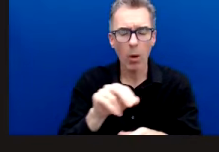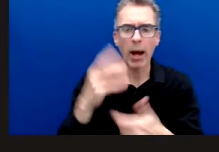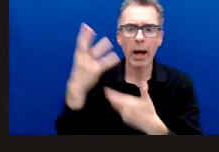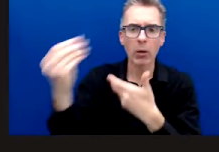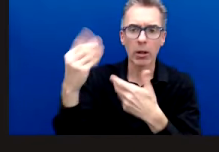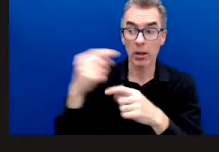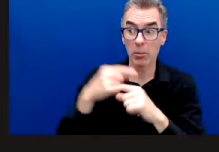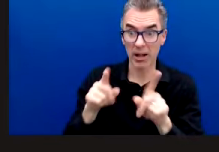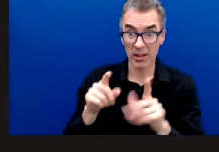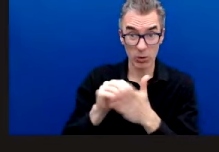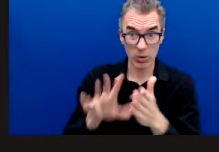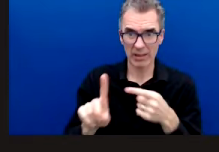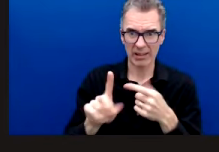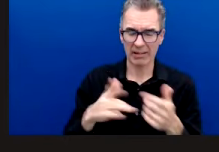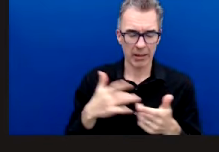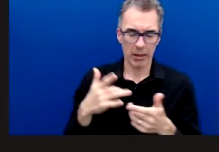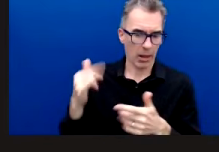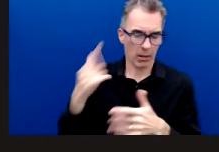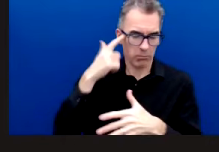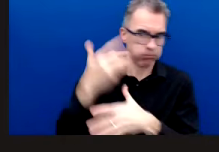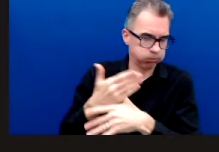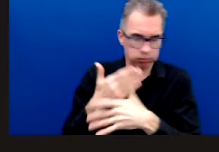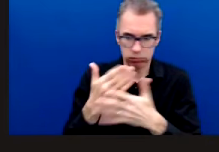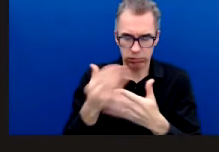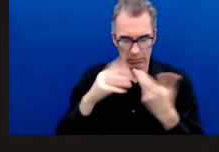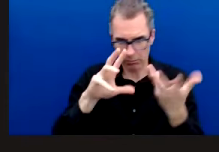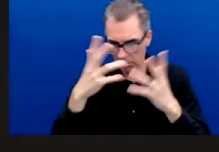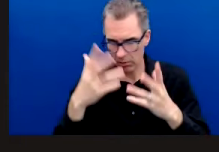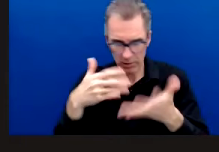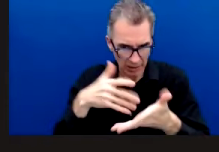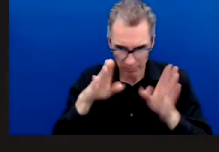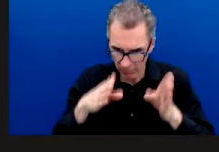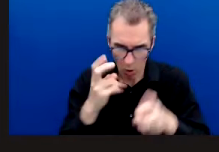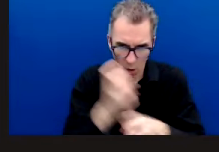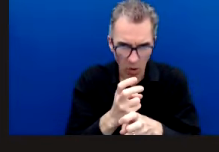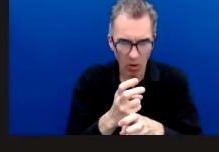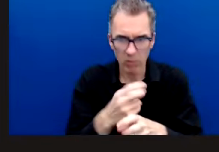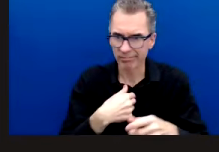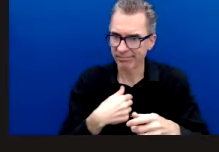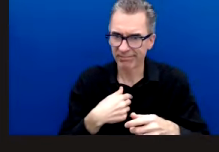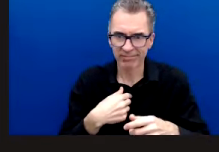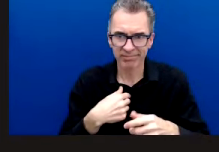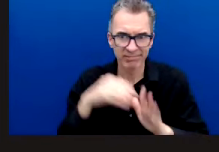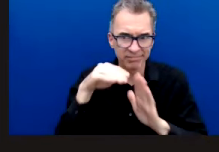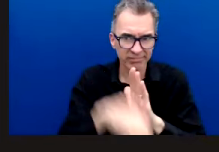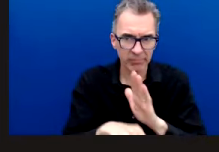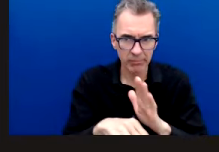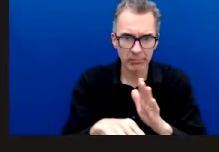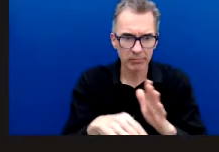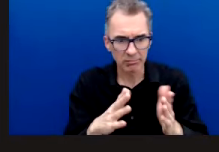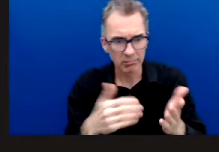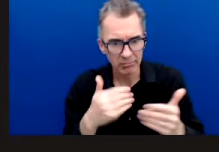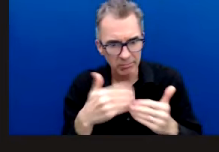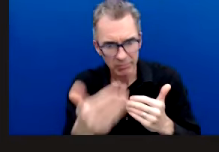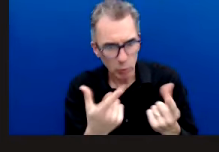their mental health and academic performance. The student expresses uncertainty about what to do next and whether the school can help